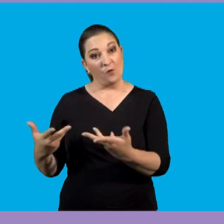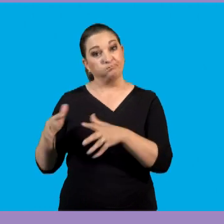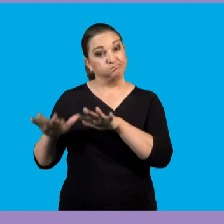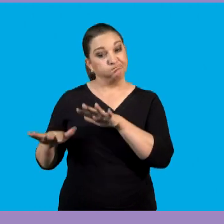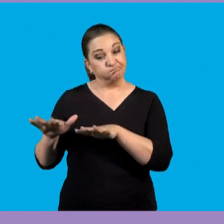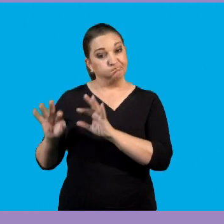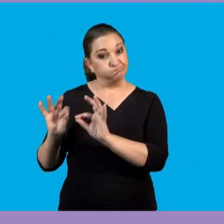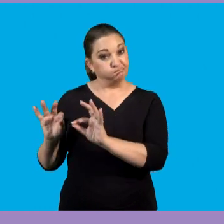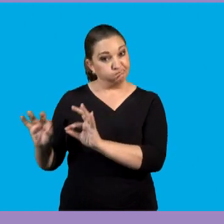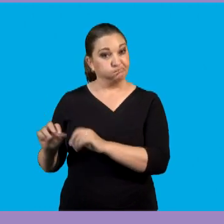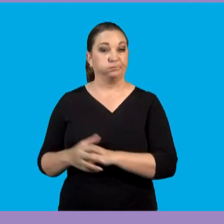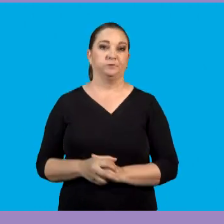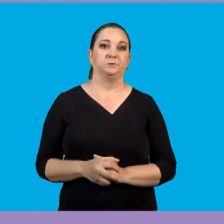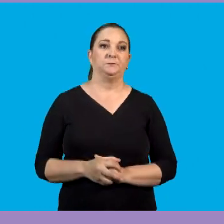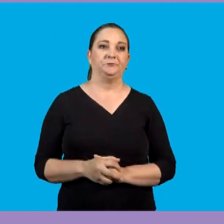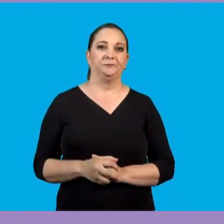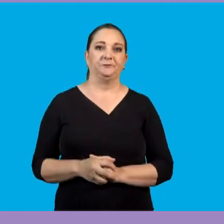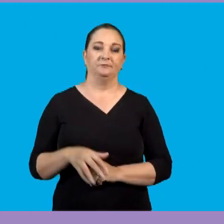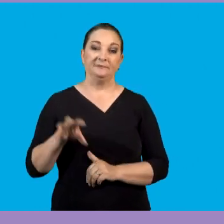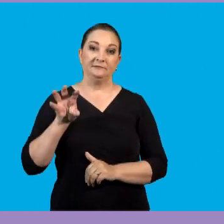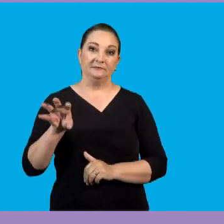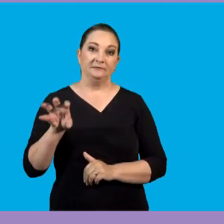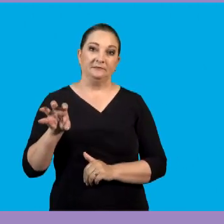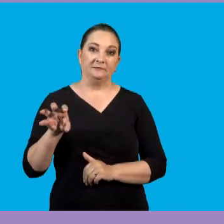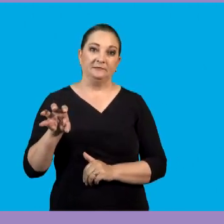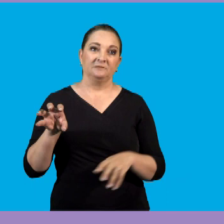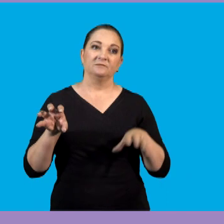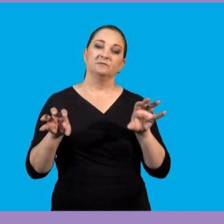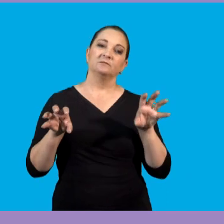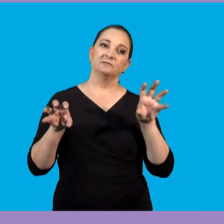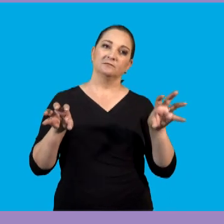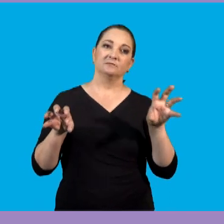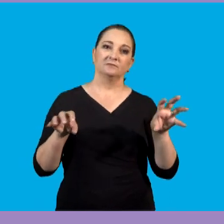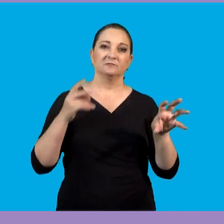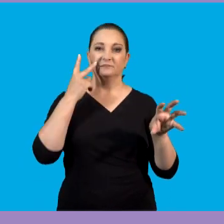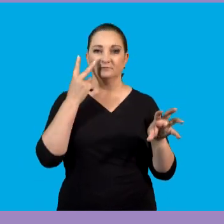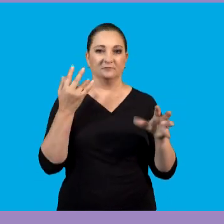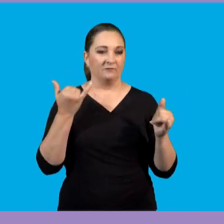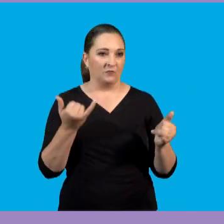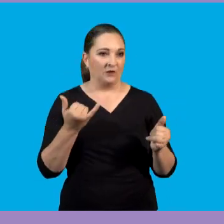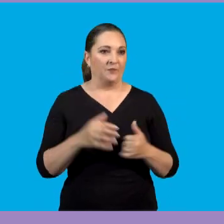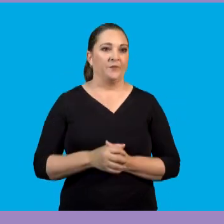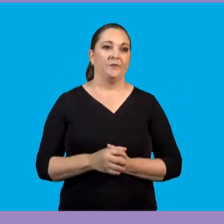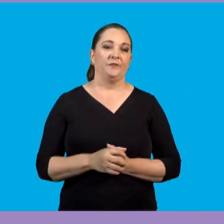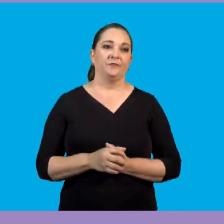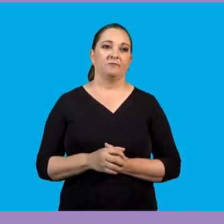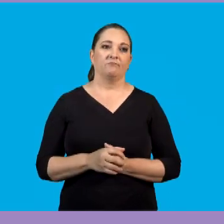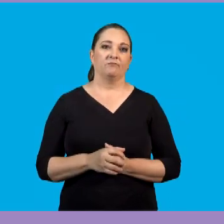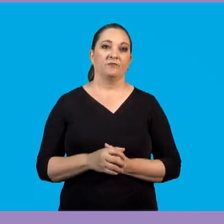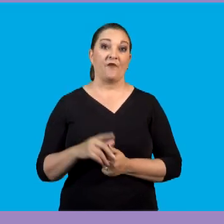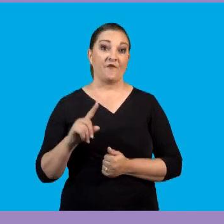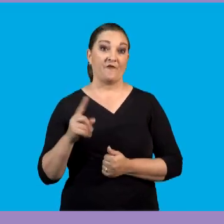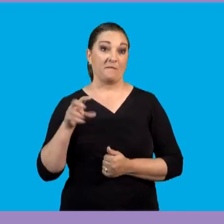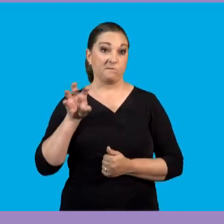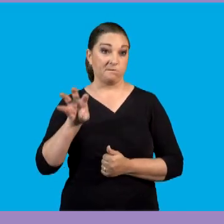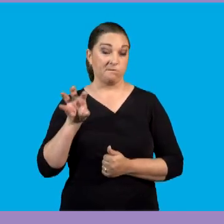MHL. So in the one triangle, we already have a side, the included angle, and another side. So let's see if we can get the same for